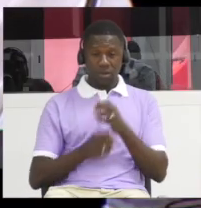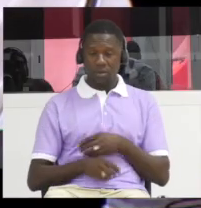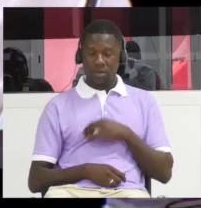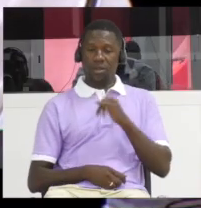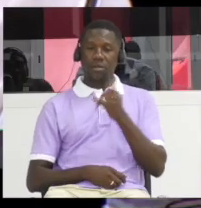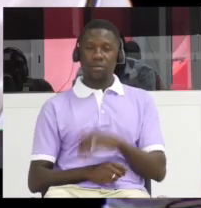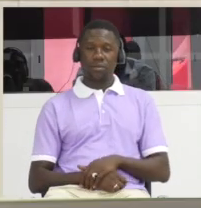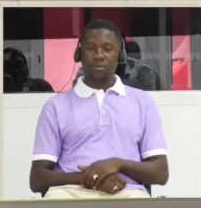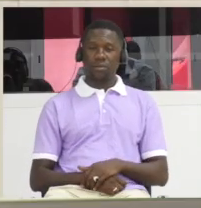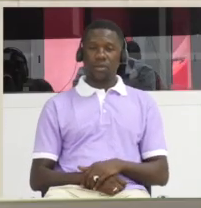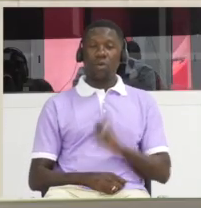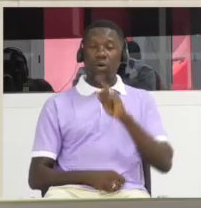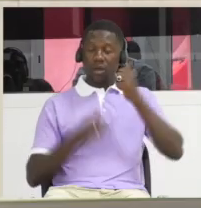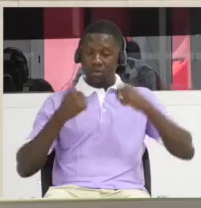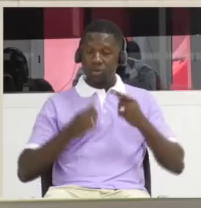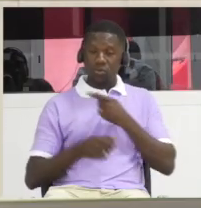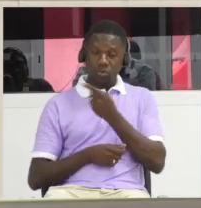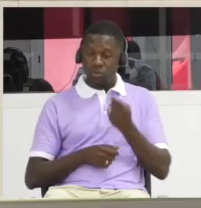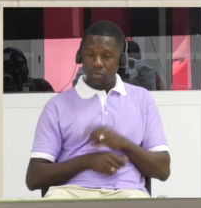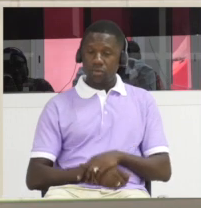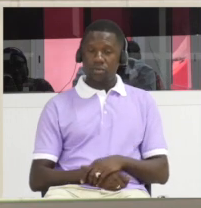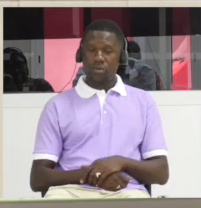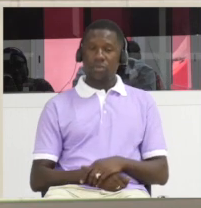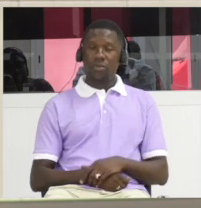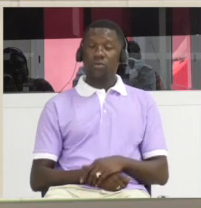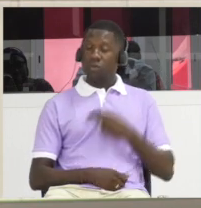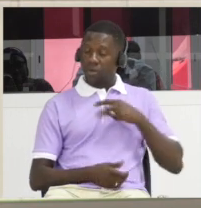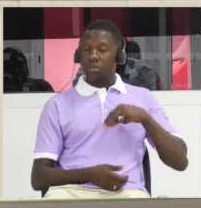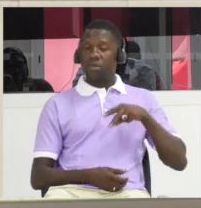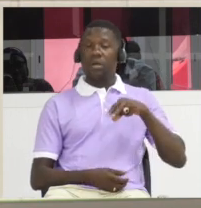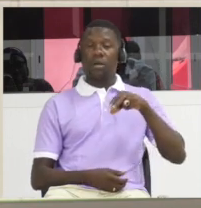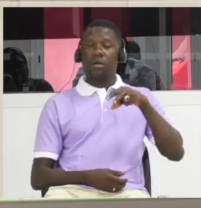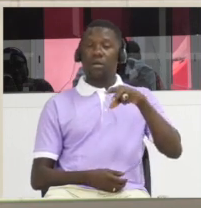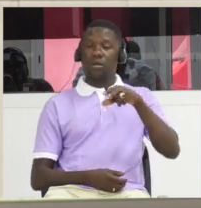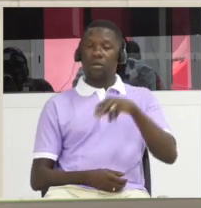to you guys? No, we were marched all the way to up to the